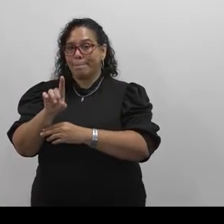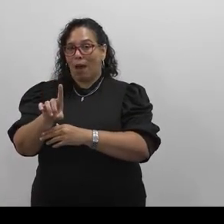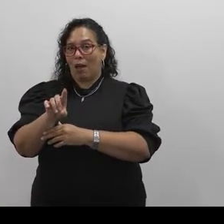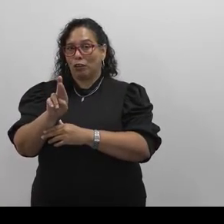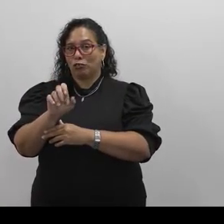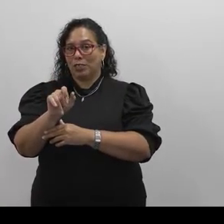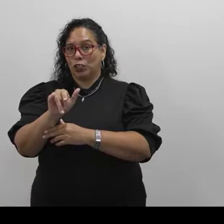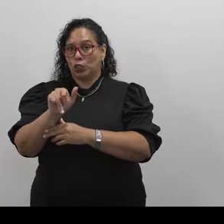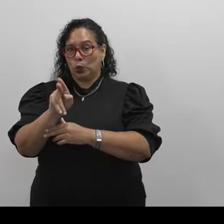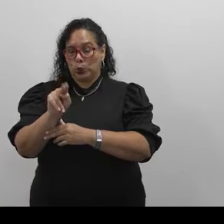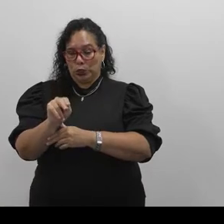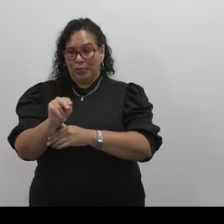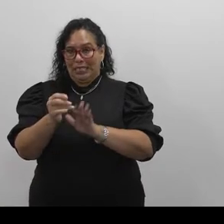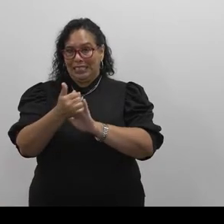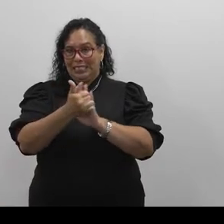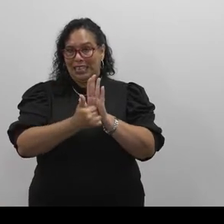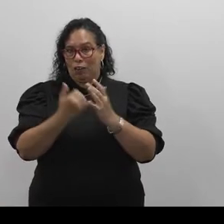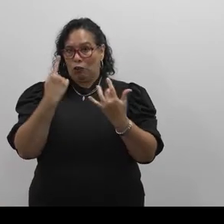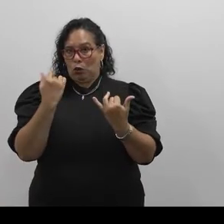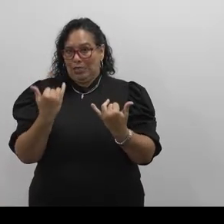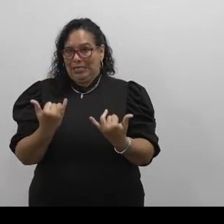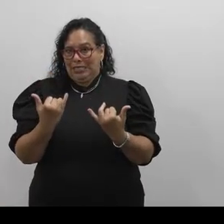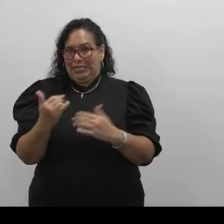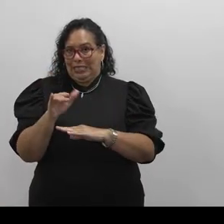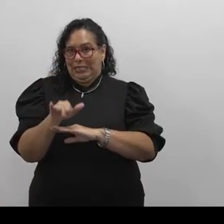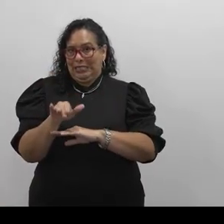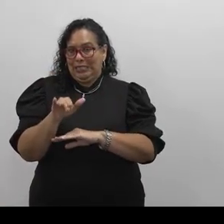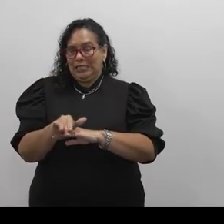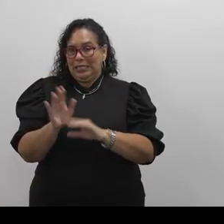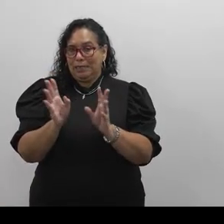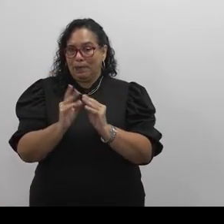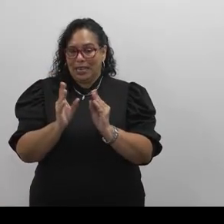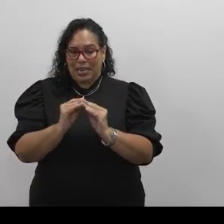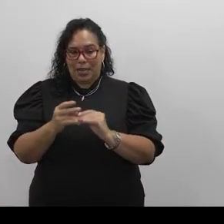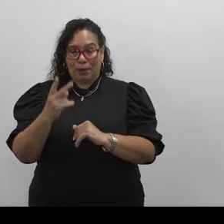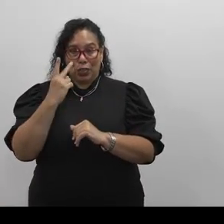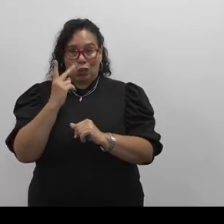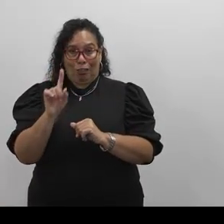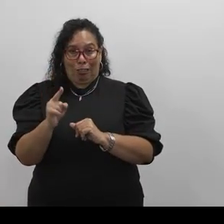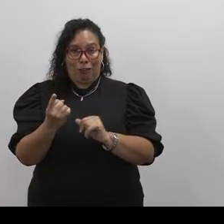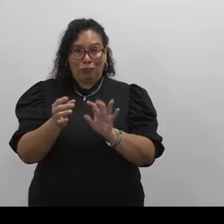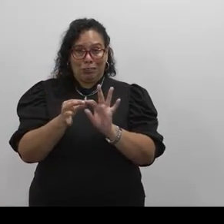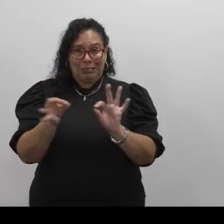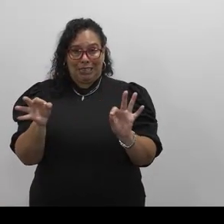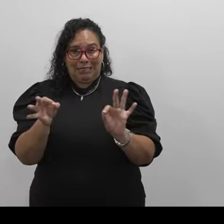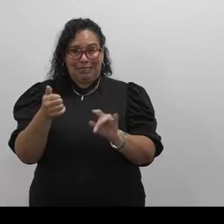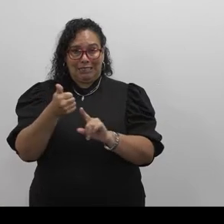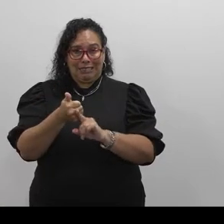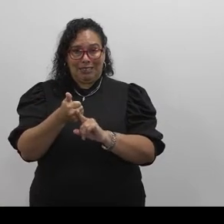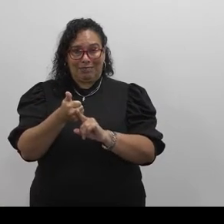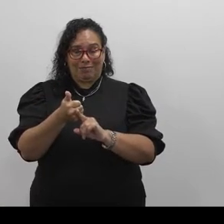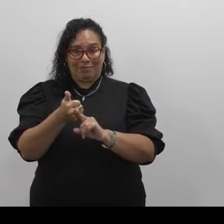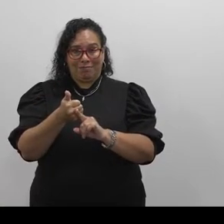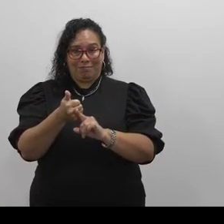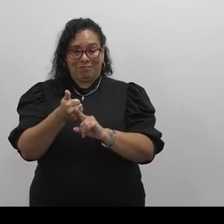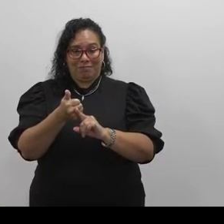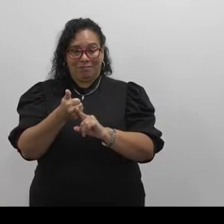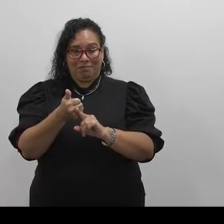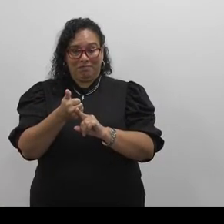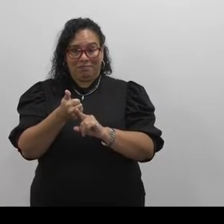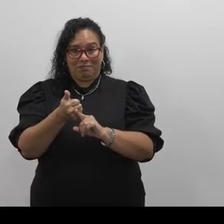that's agendized this evening, but really just looking at that first sentence in itself, because I think that's the highlight, right? Or